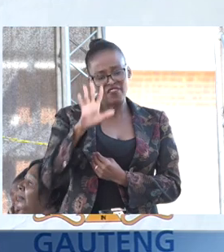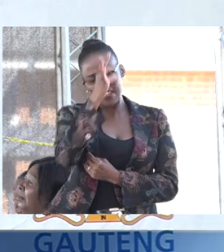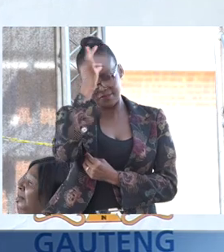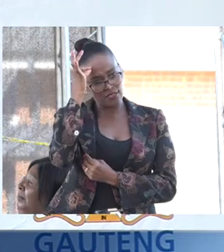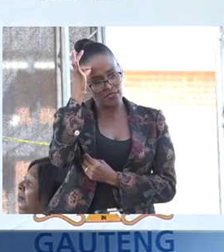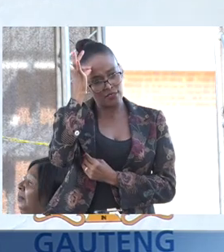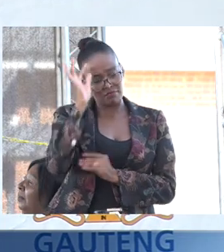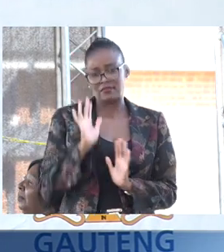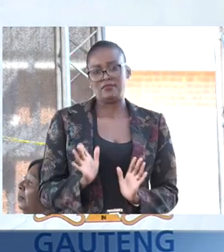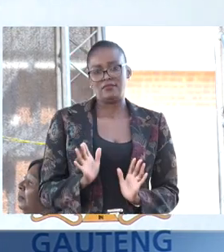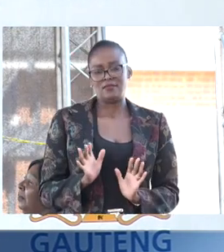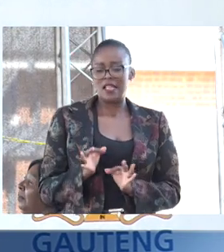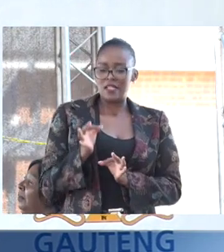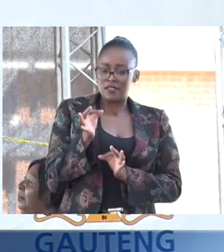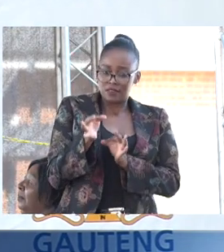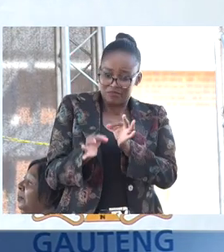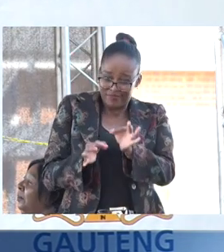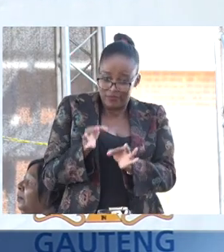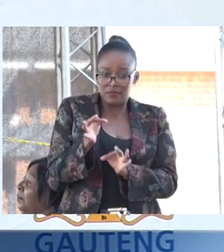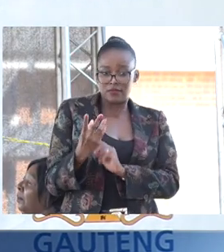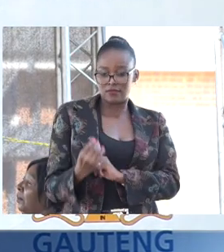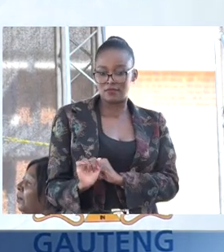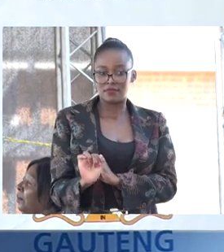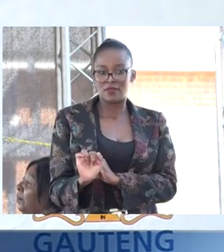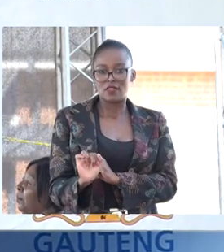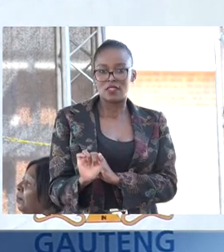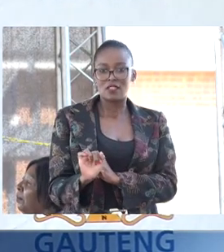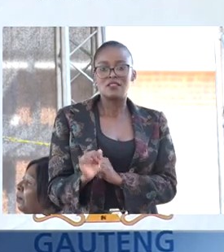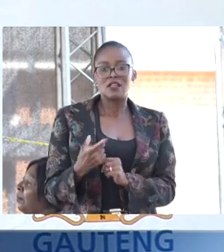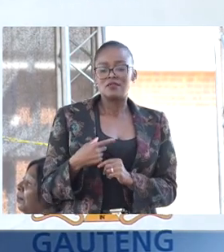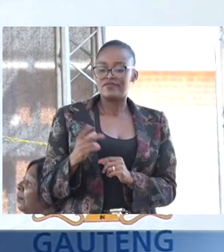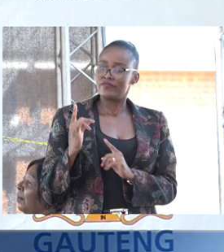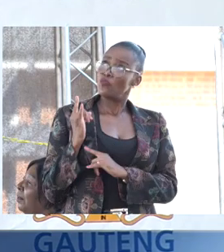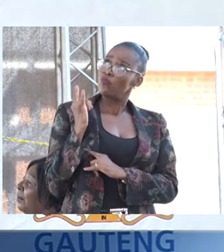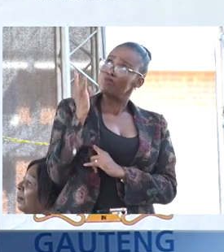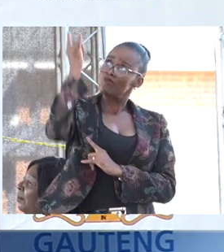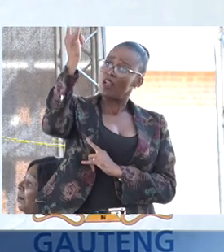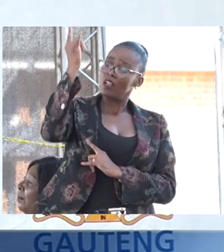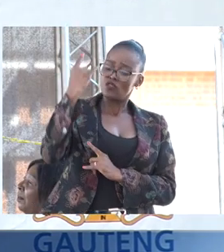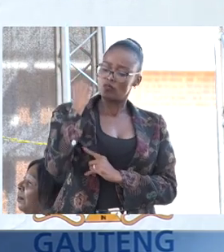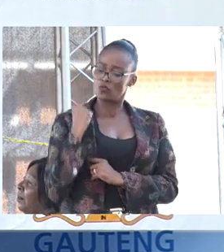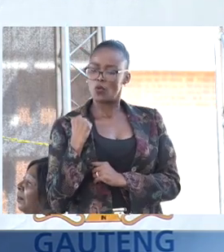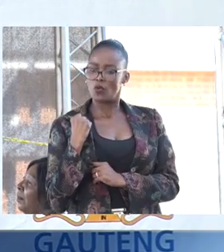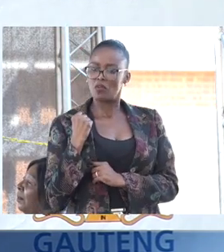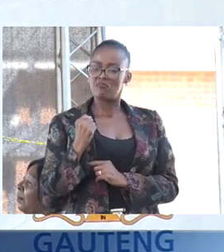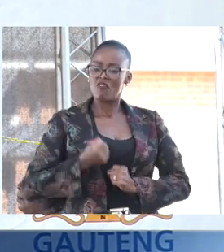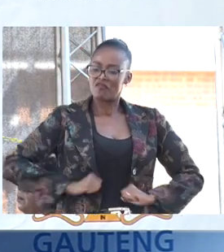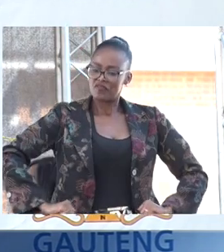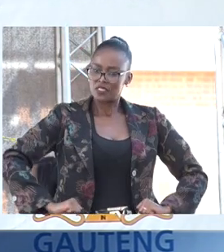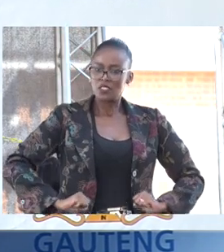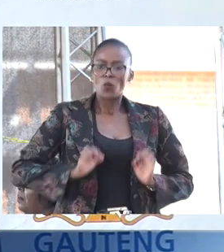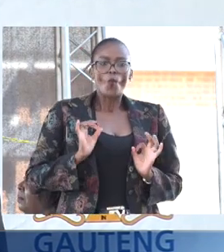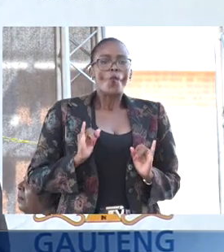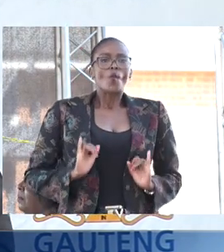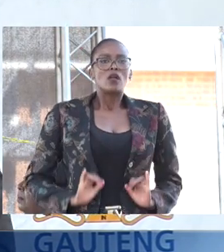5 minutes and explain to your child that being very tall, short, chubby,